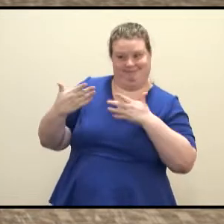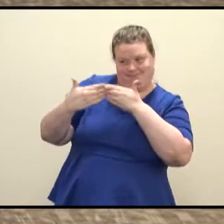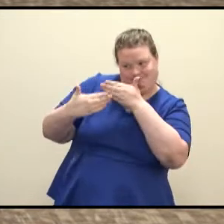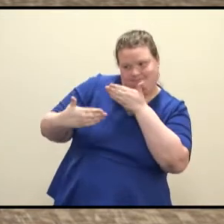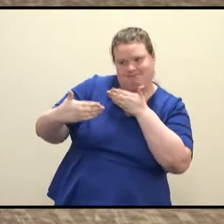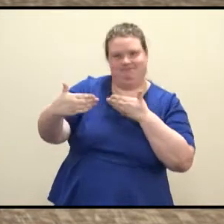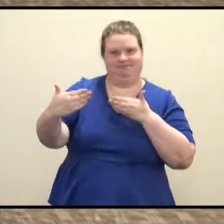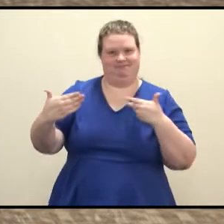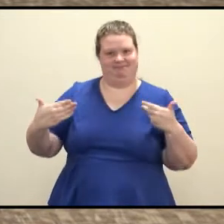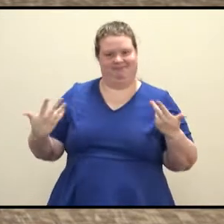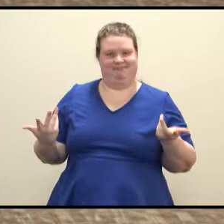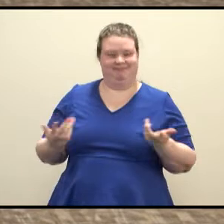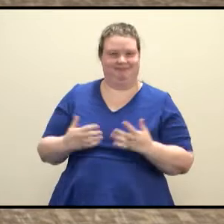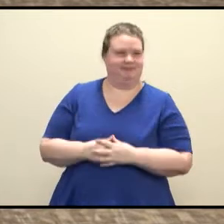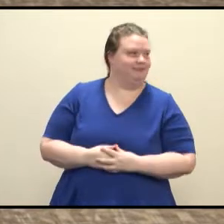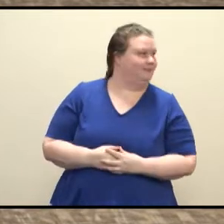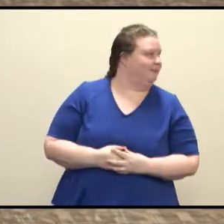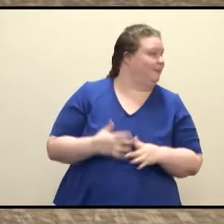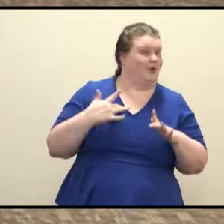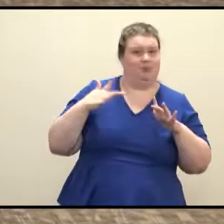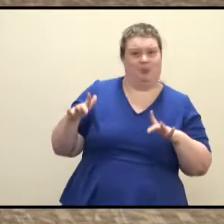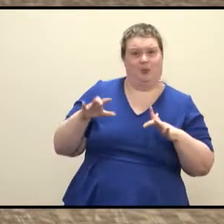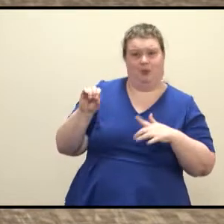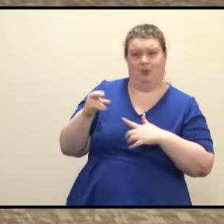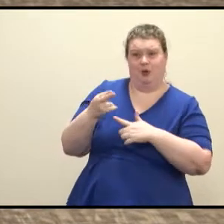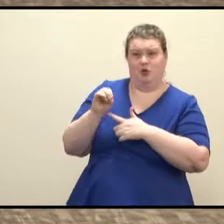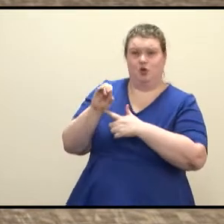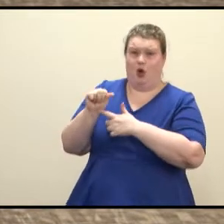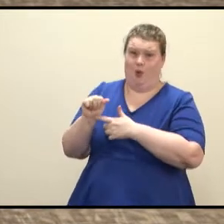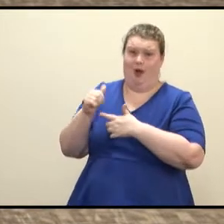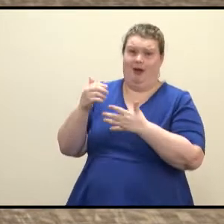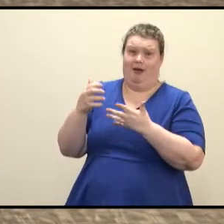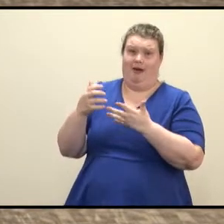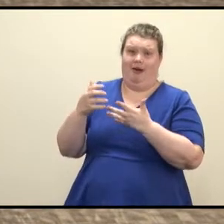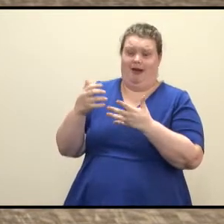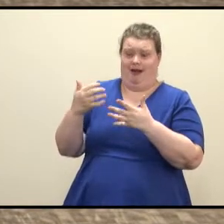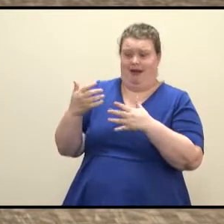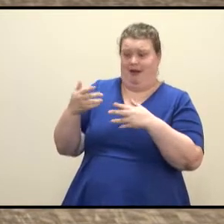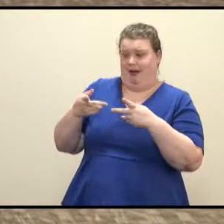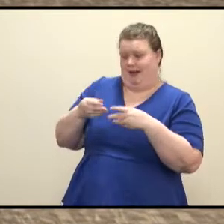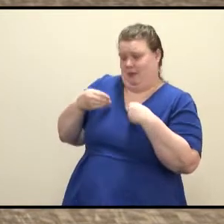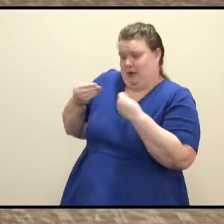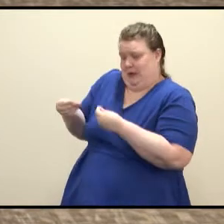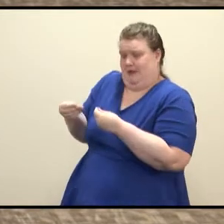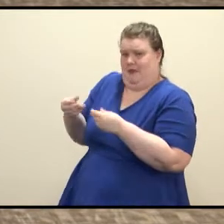thing move forward. Poor Mr. Ochoa got the corner seat.